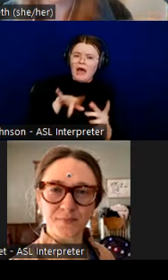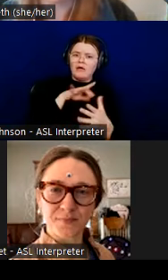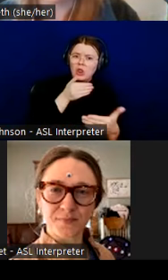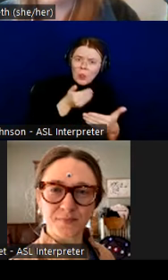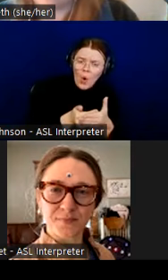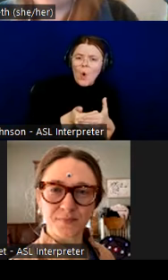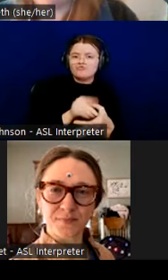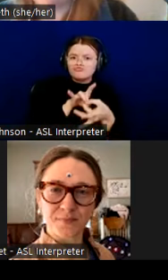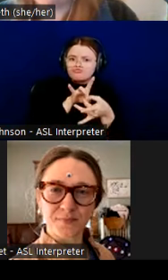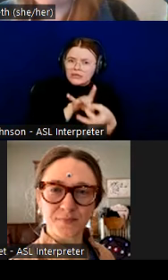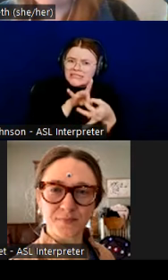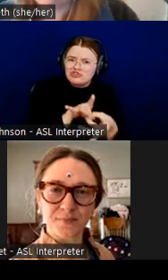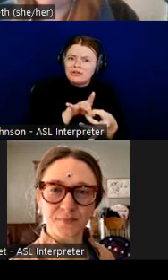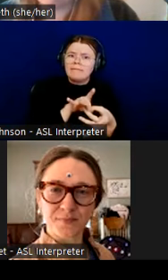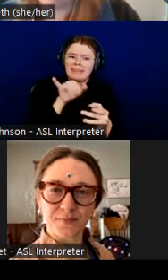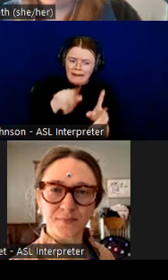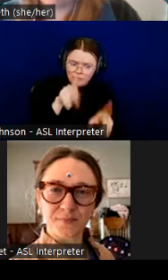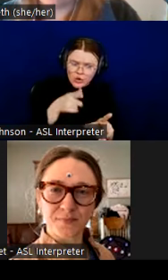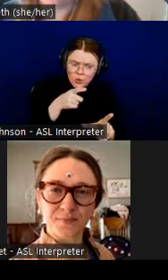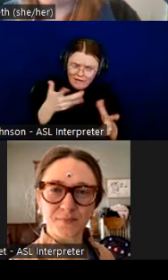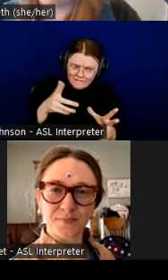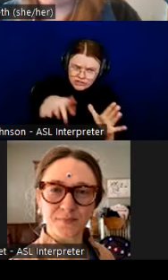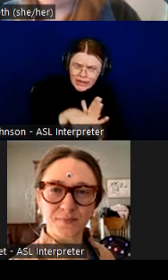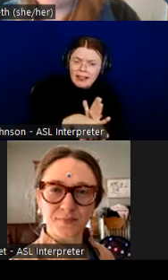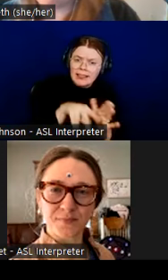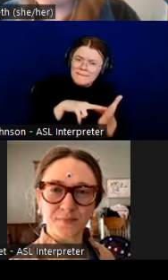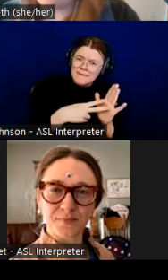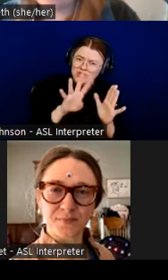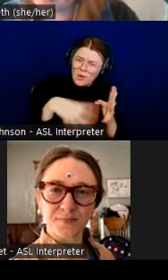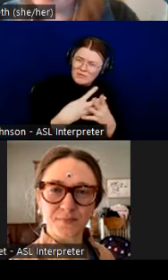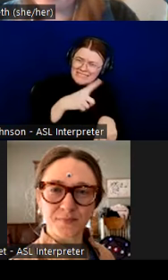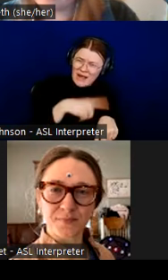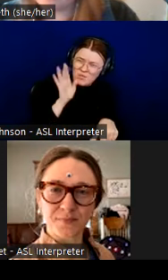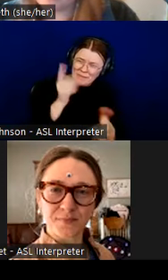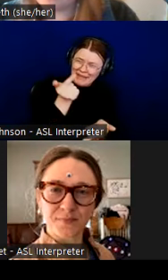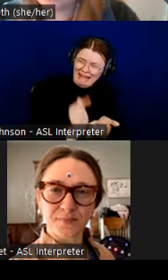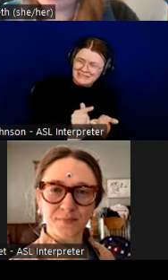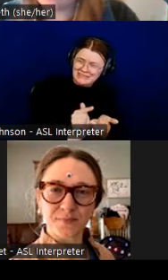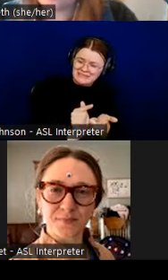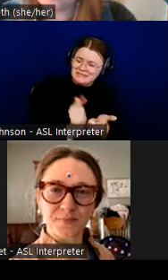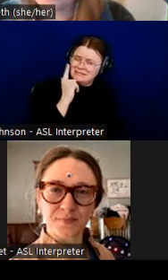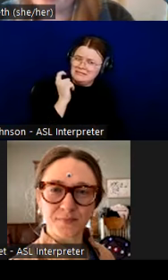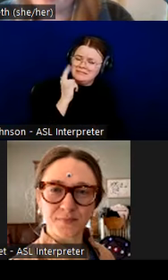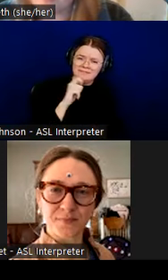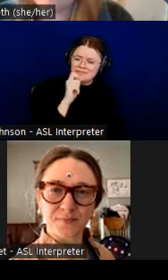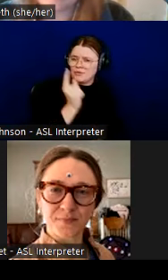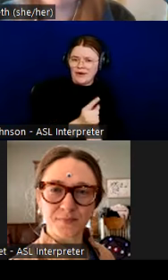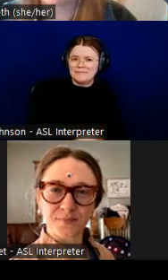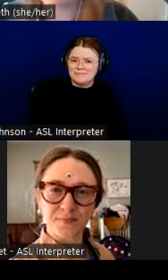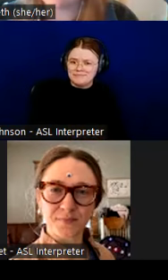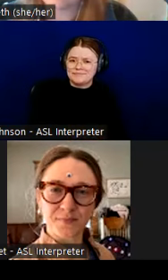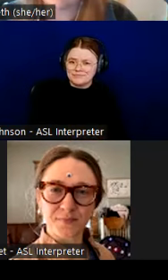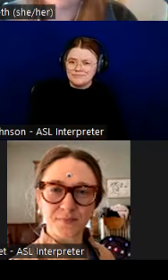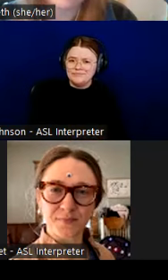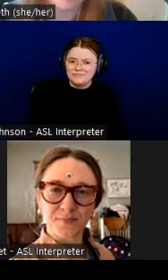prison time. So yeah, men serve less time in jail for killing a woman. The